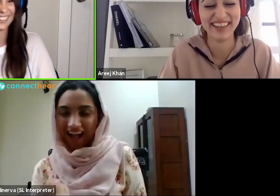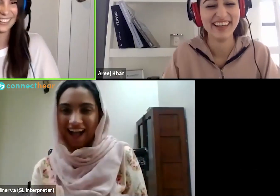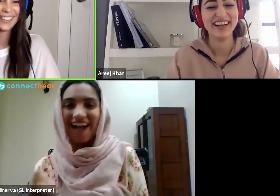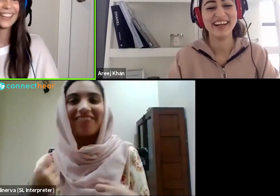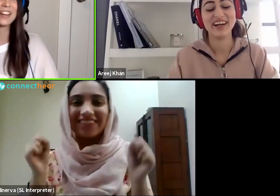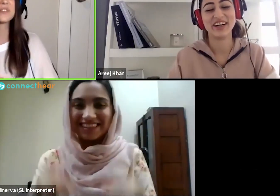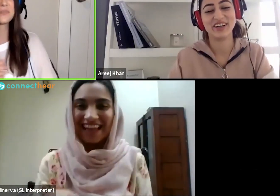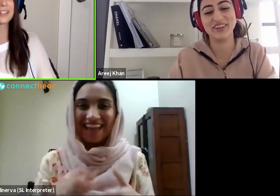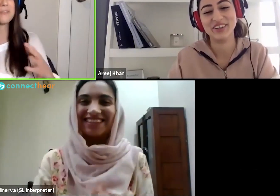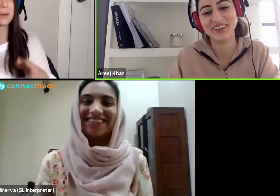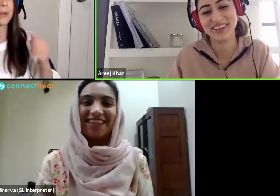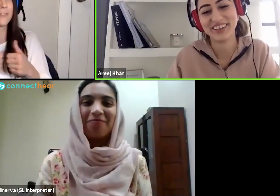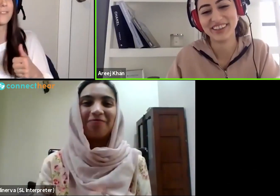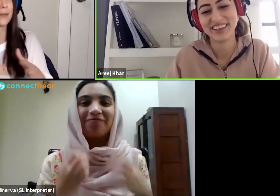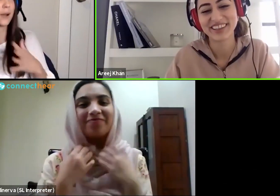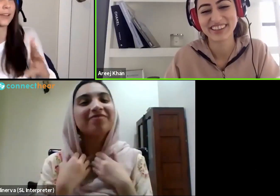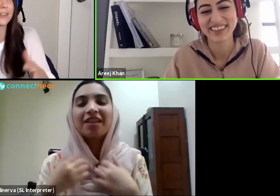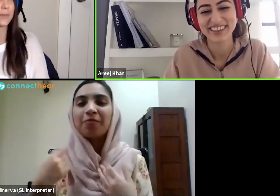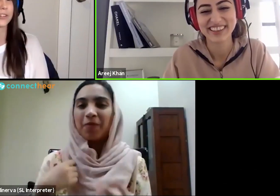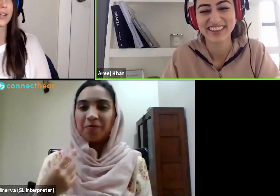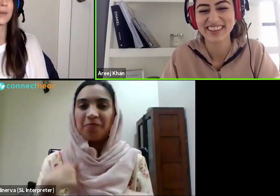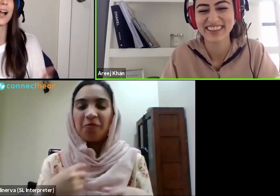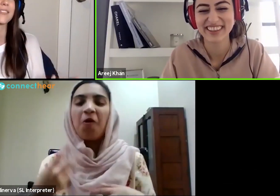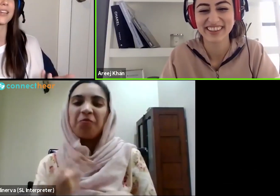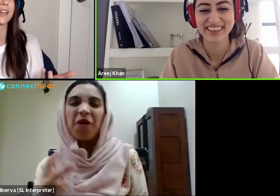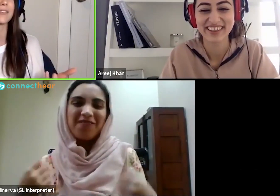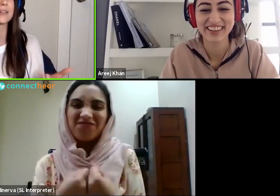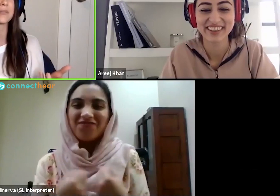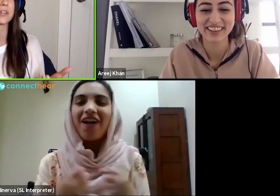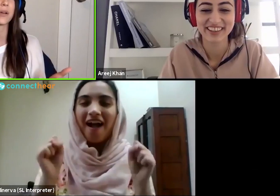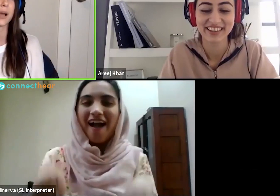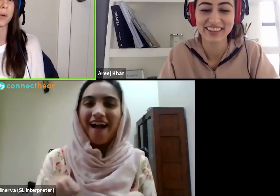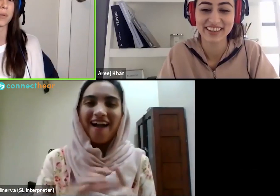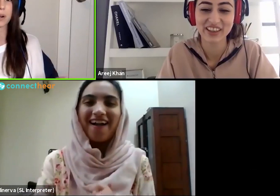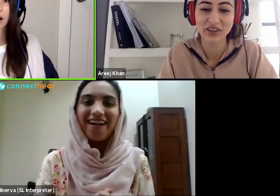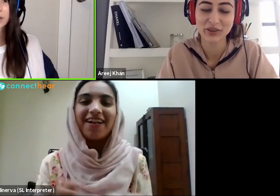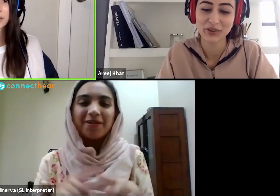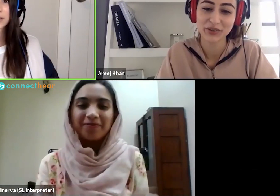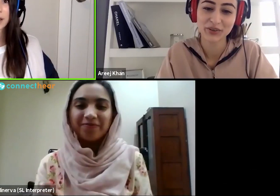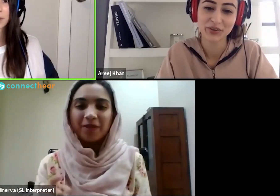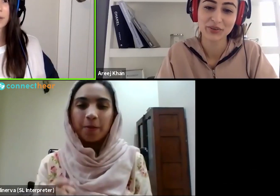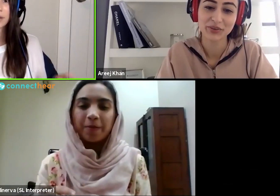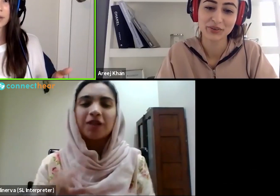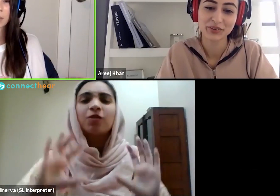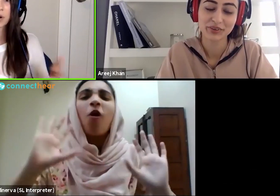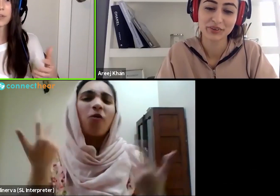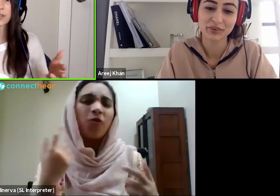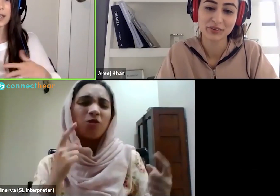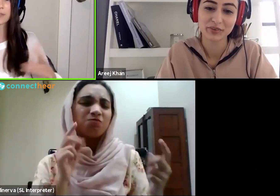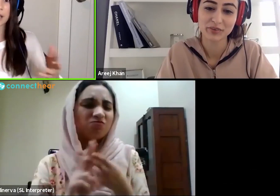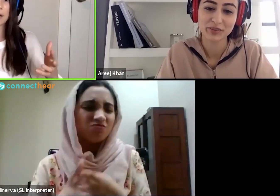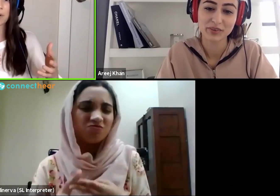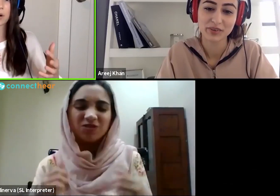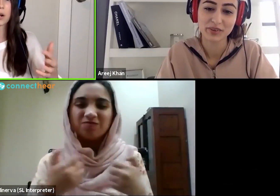So we were both in fight mode. That's just our personality. But I think every couple, regardless of the type of couple, if